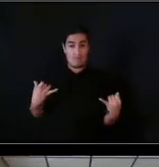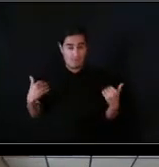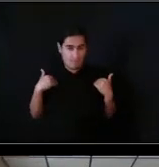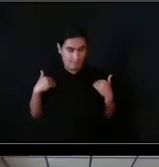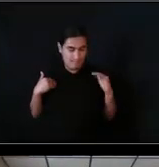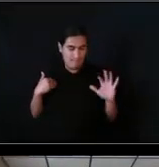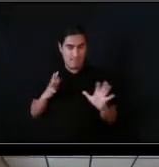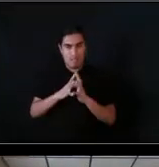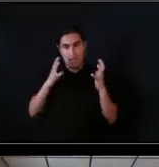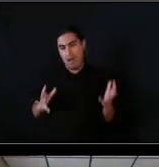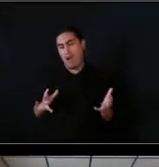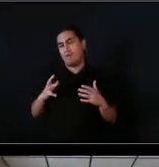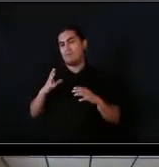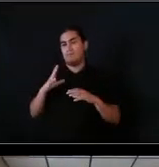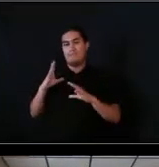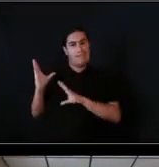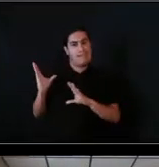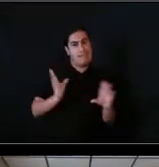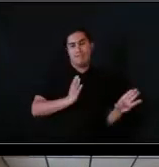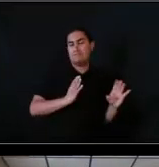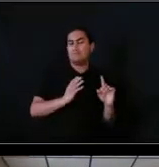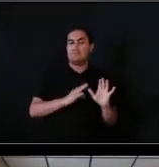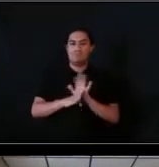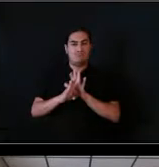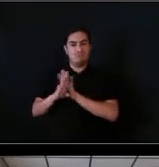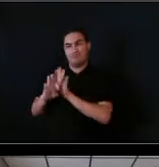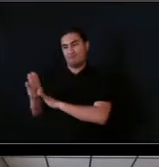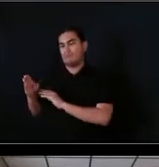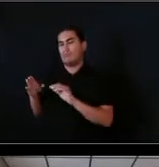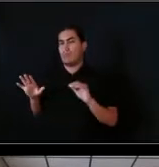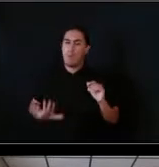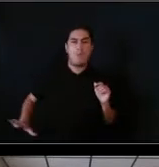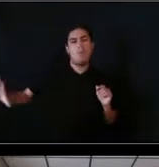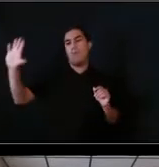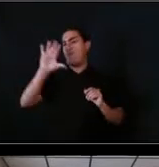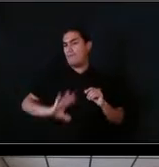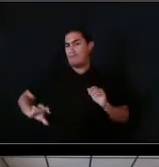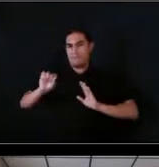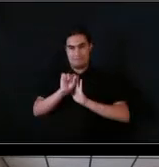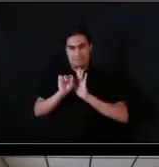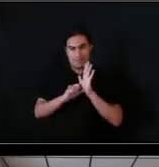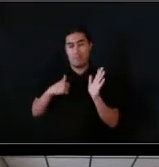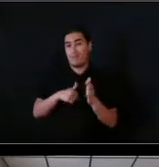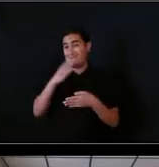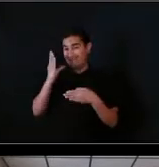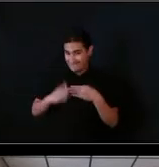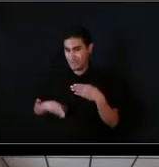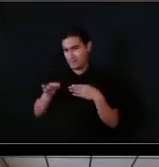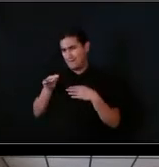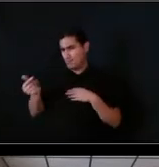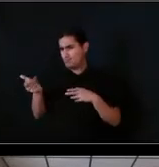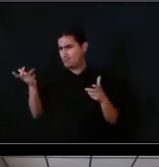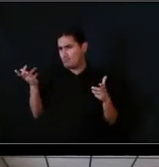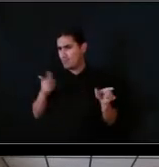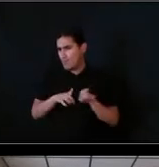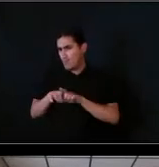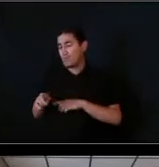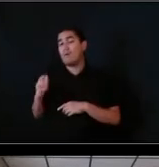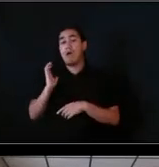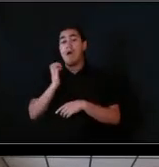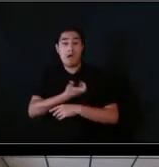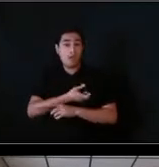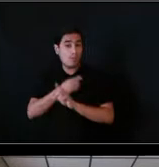a lot of quarter plans that are being developed across the state um we've completed some as well and our goal